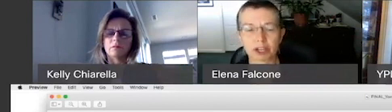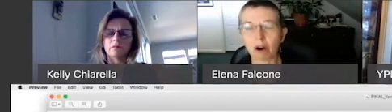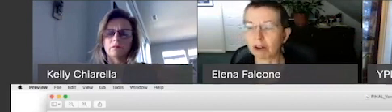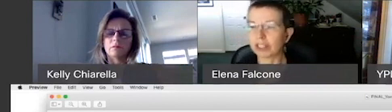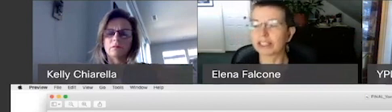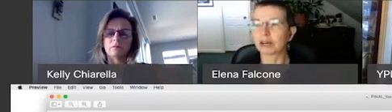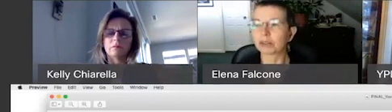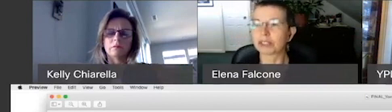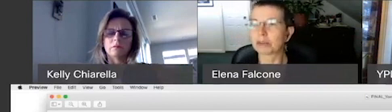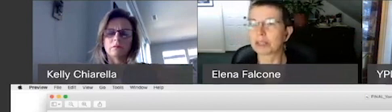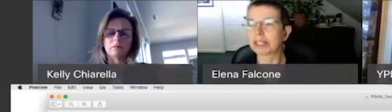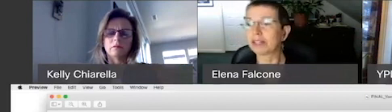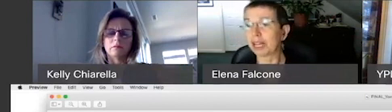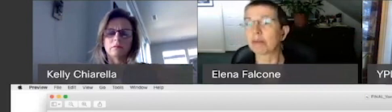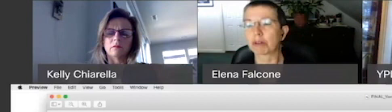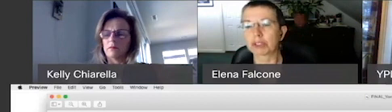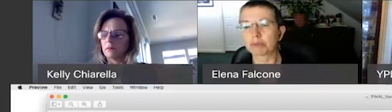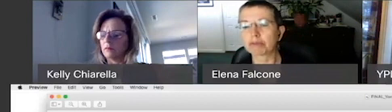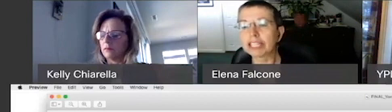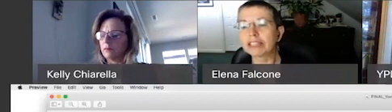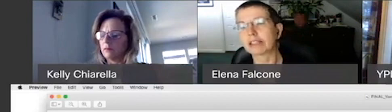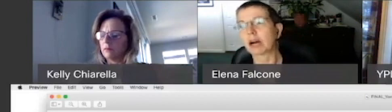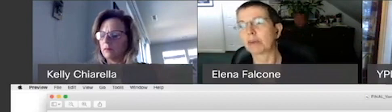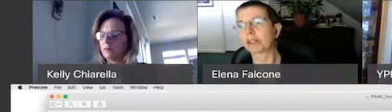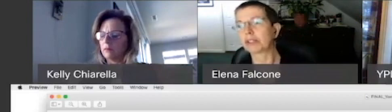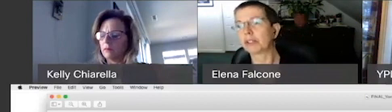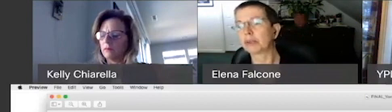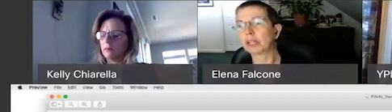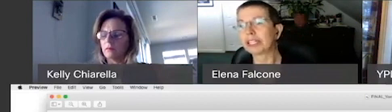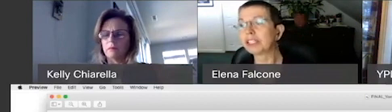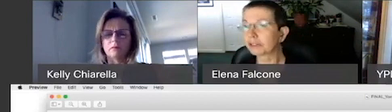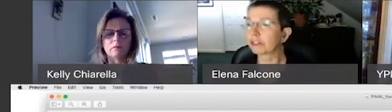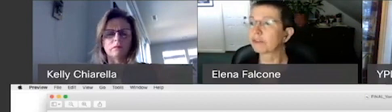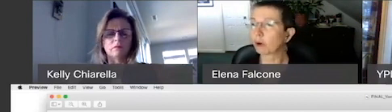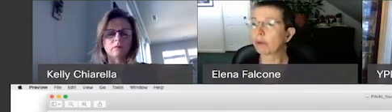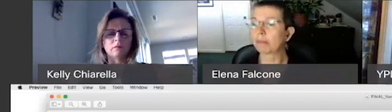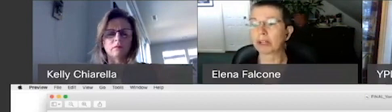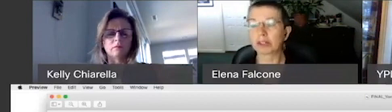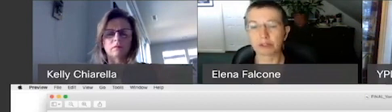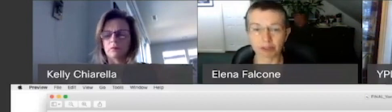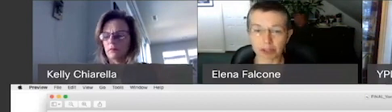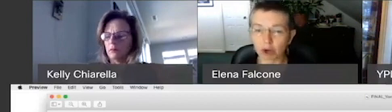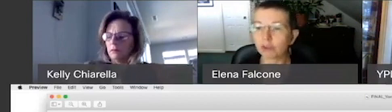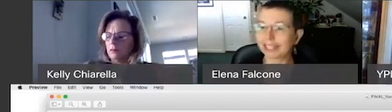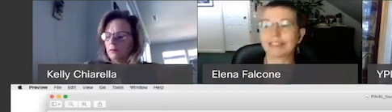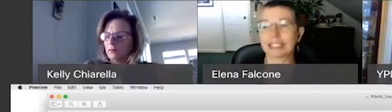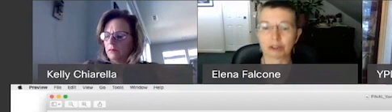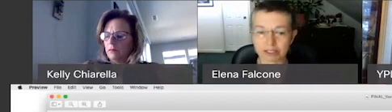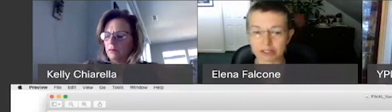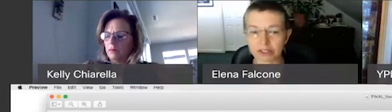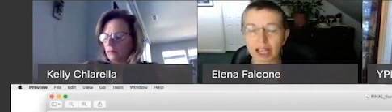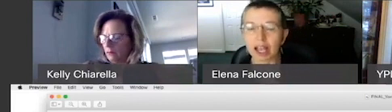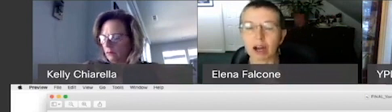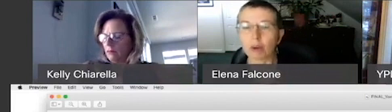working pretty hard since the beginning of April to bring these topics to you in a different format because of the